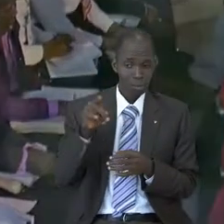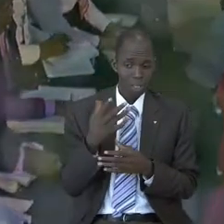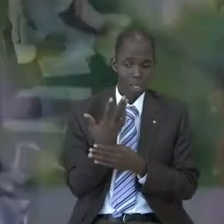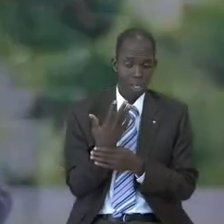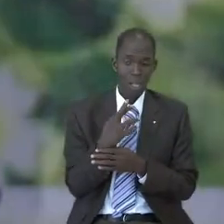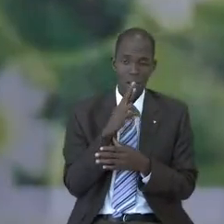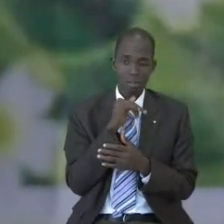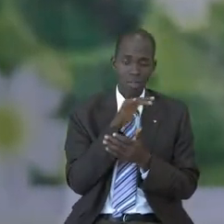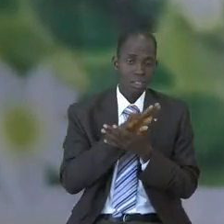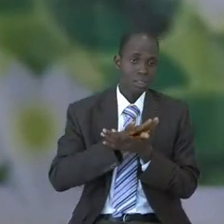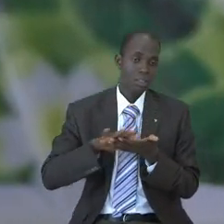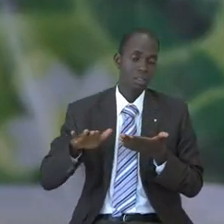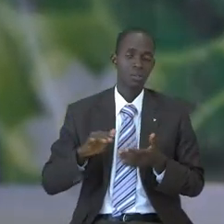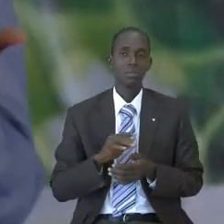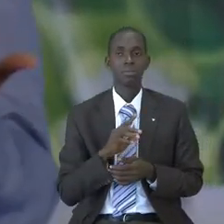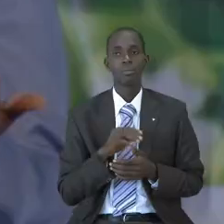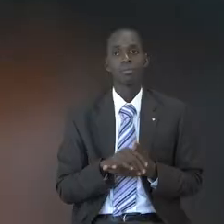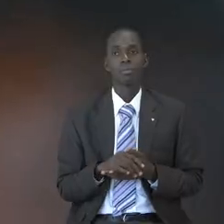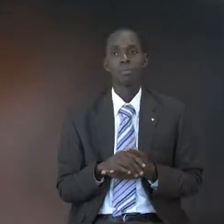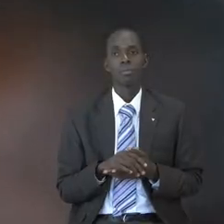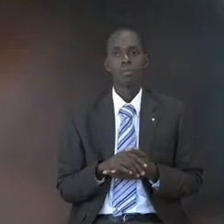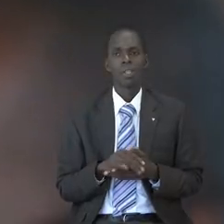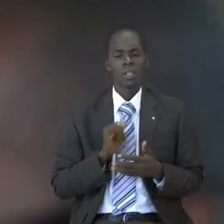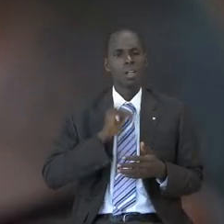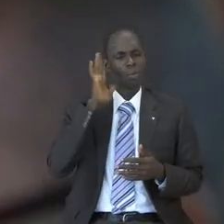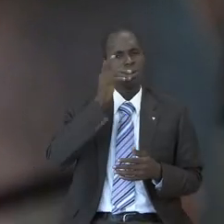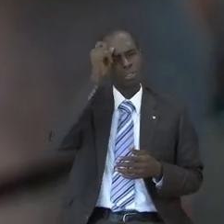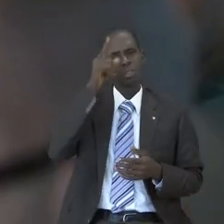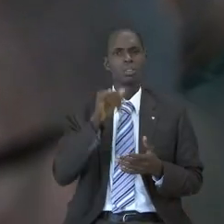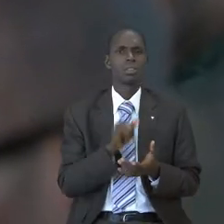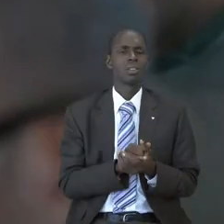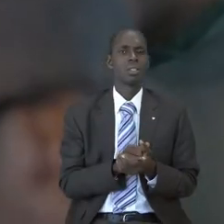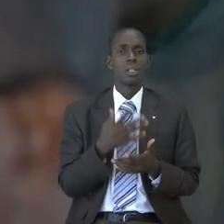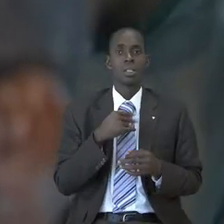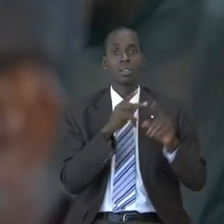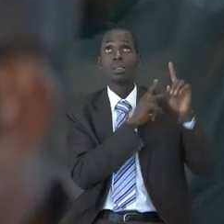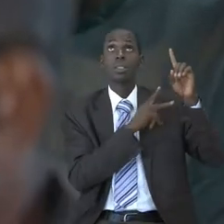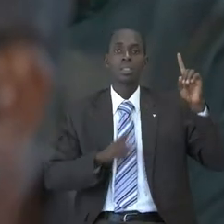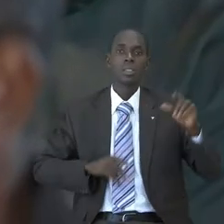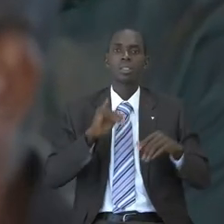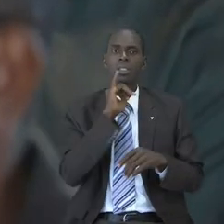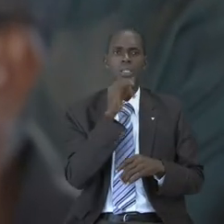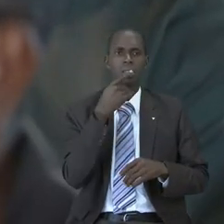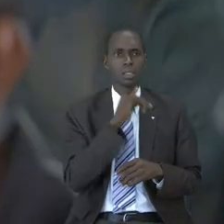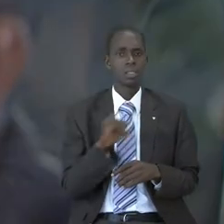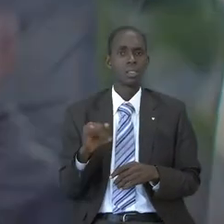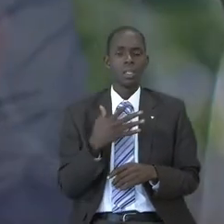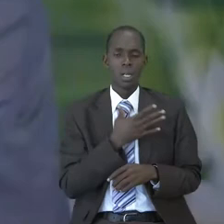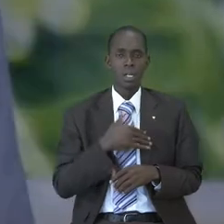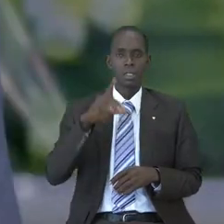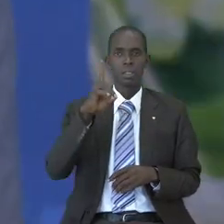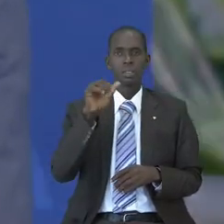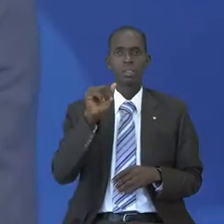not clean. And we understand that. And the king is saying, and David is